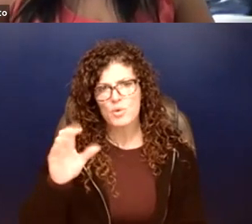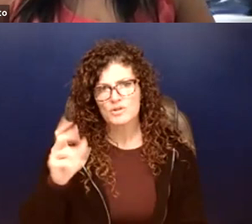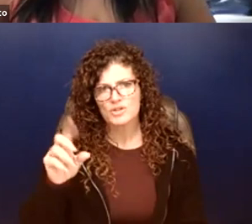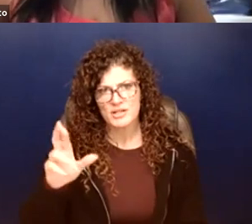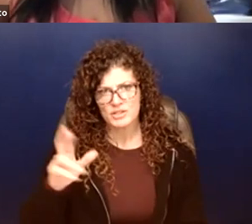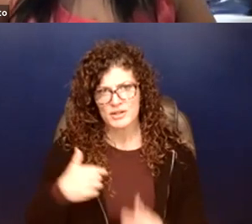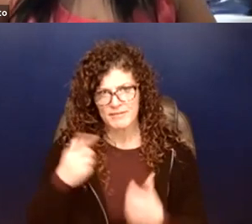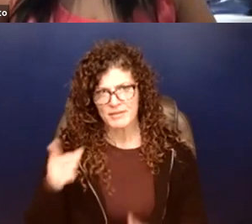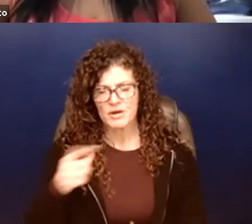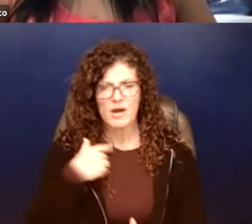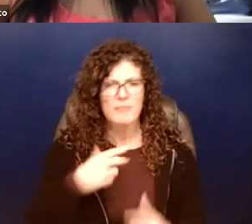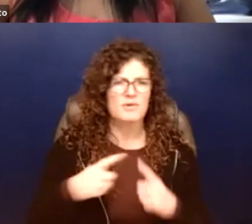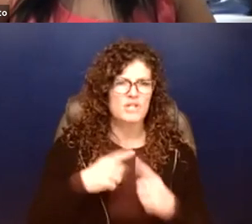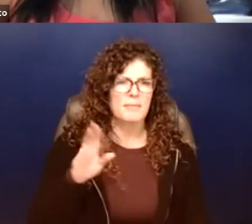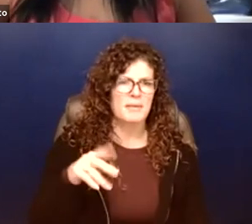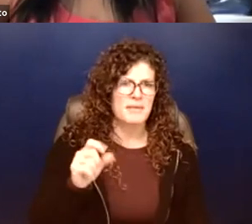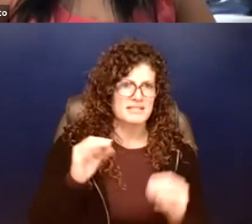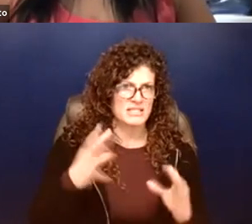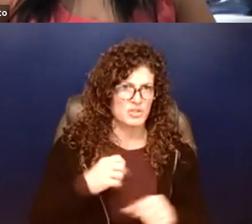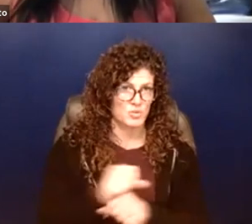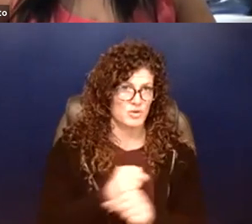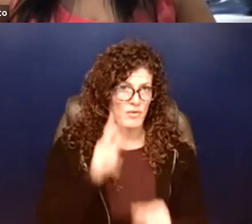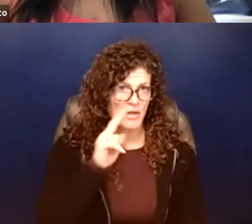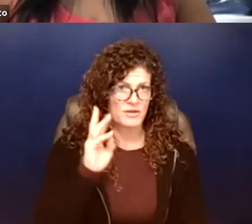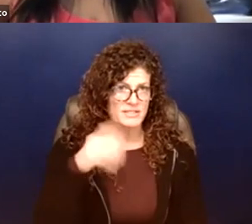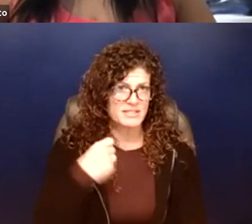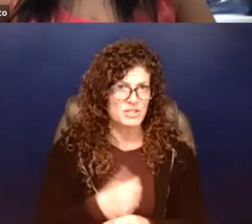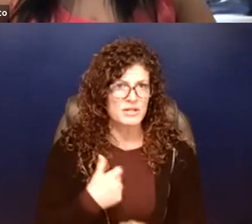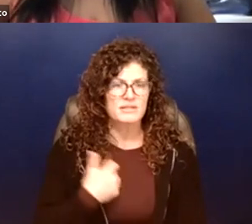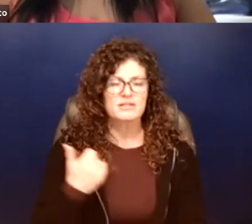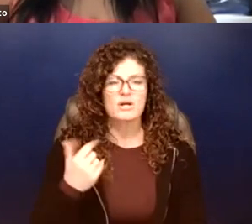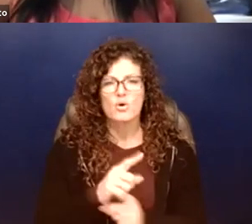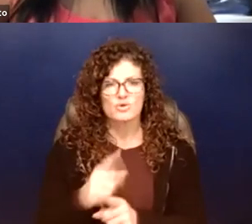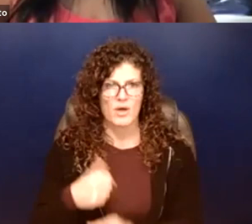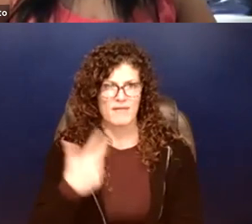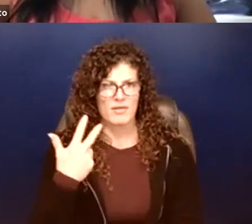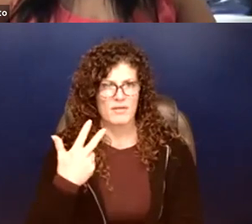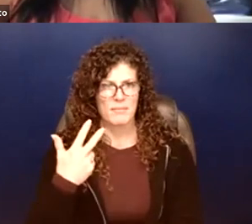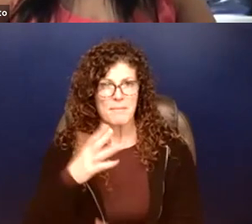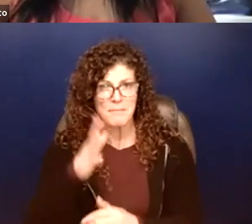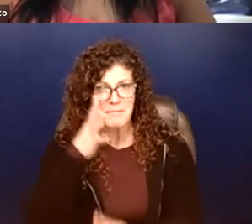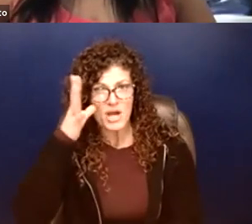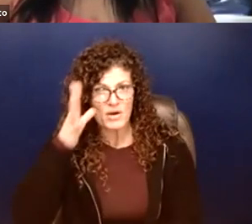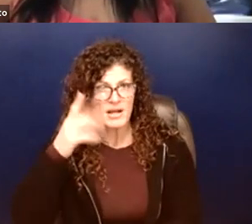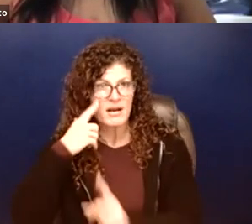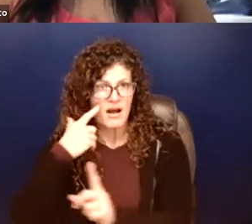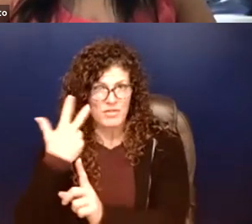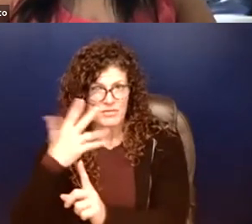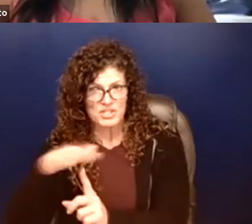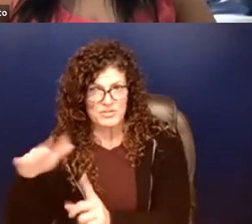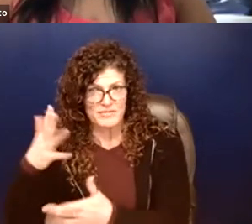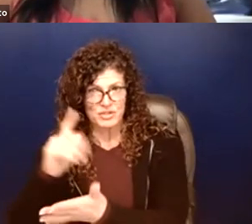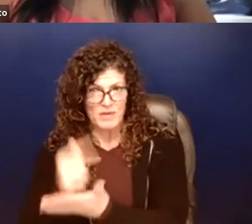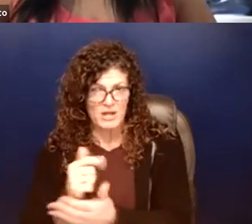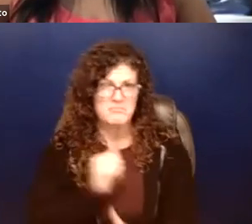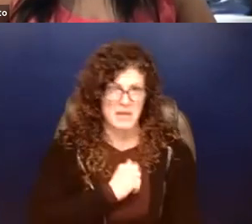retired BPS teacher after 36 years. I'm also the parent of three BPS graduates, and I'm a BPS graduate myself. The question